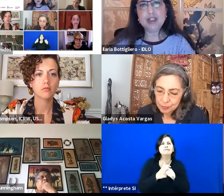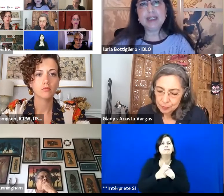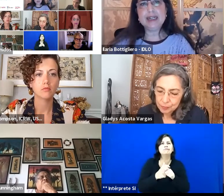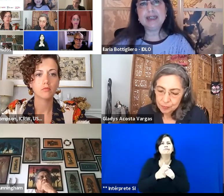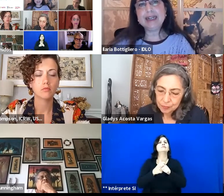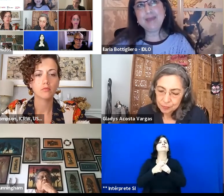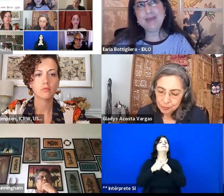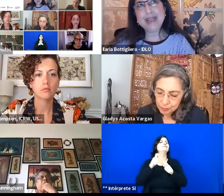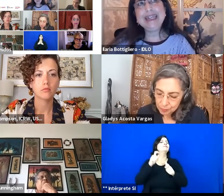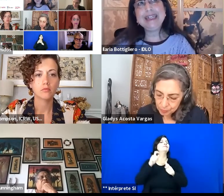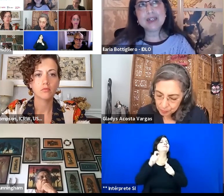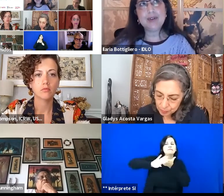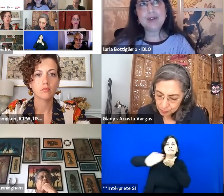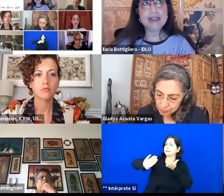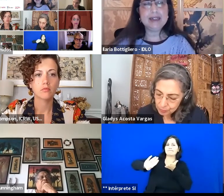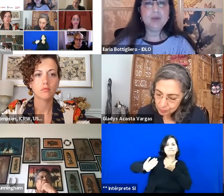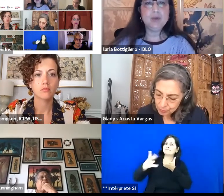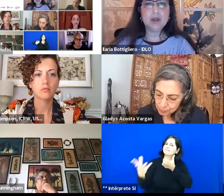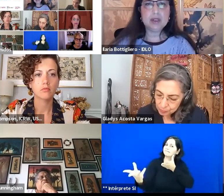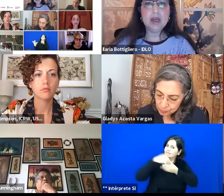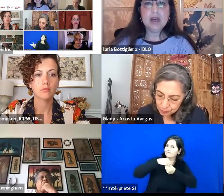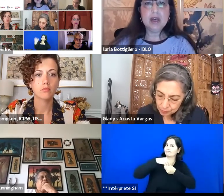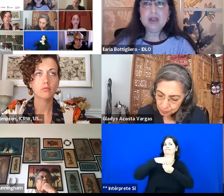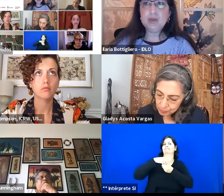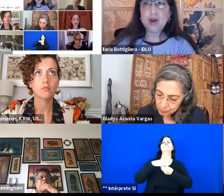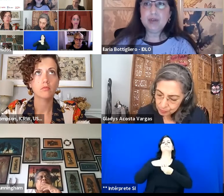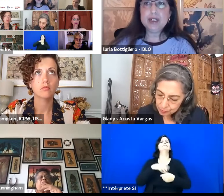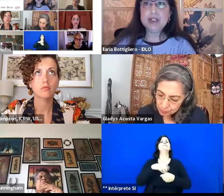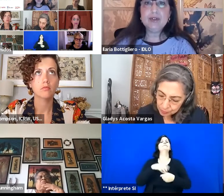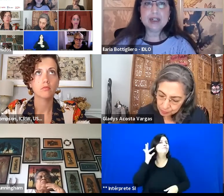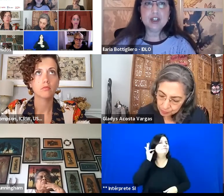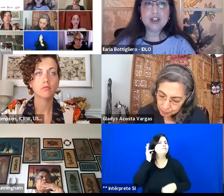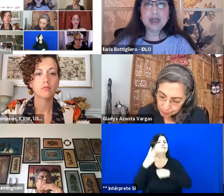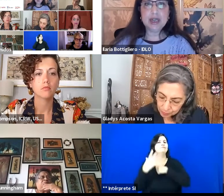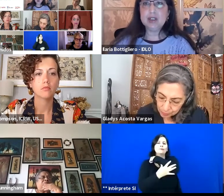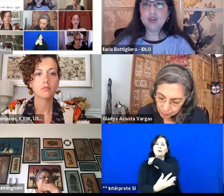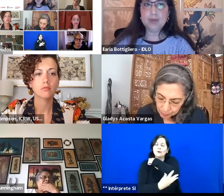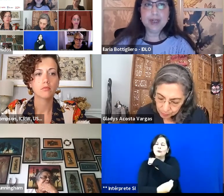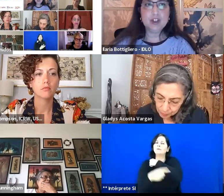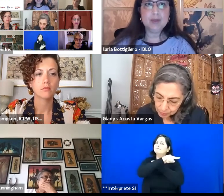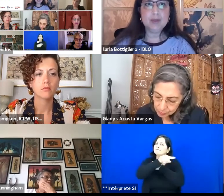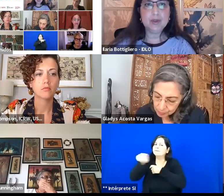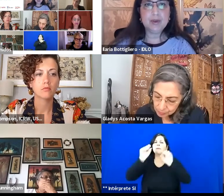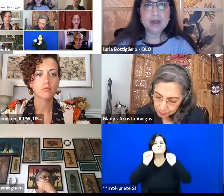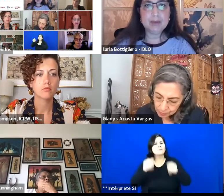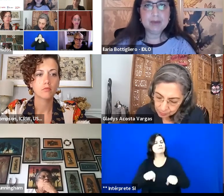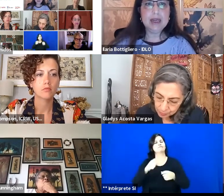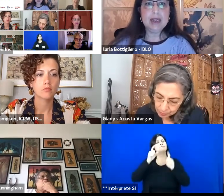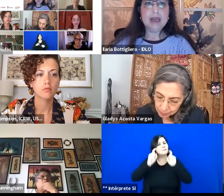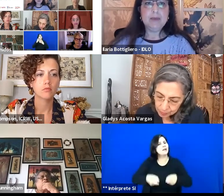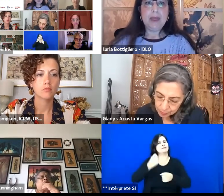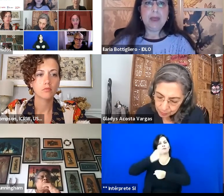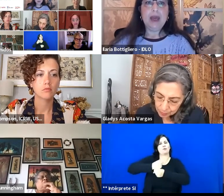on justice interventions that can be integrated, if you want, into poverty reduction and social